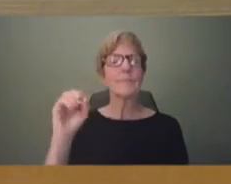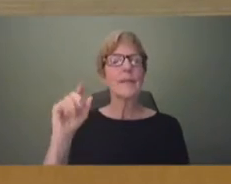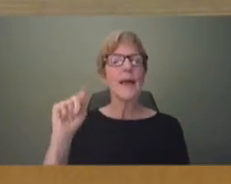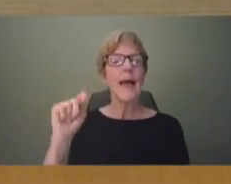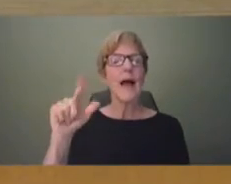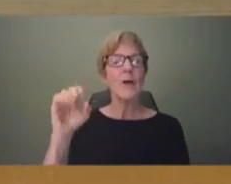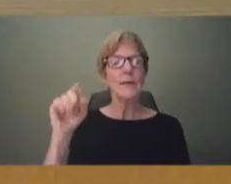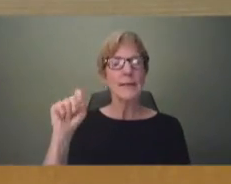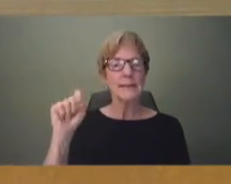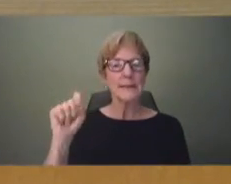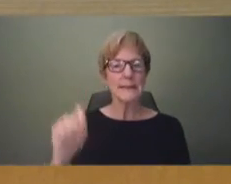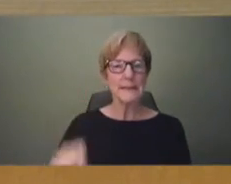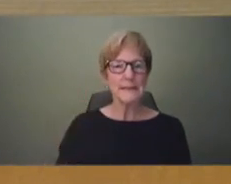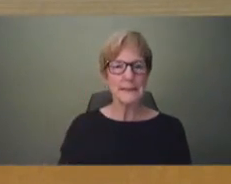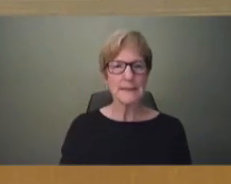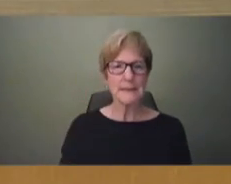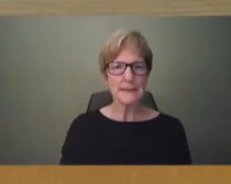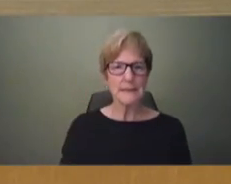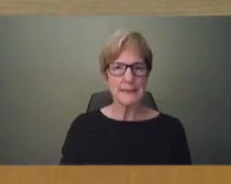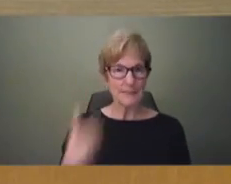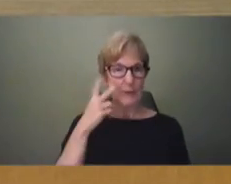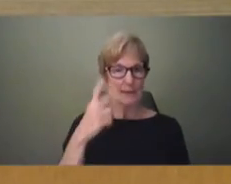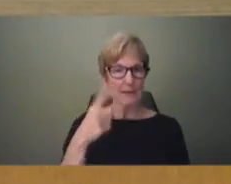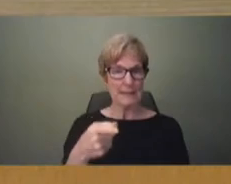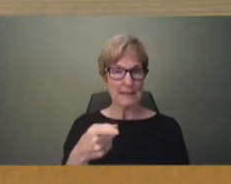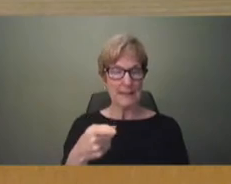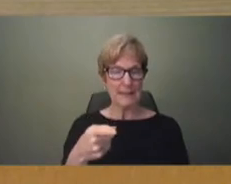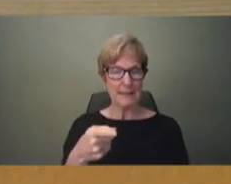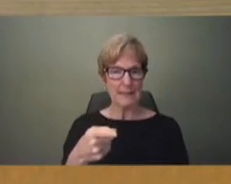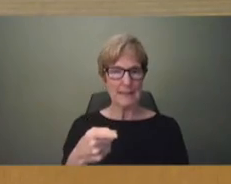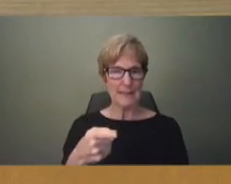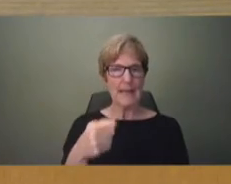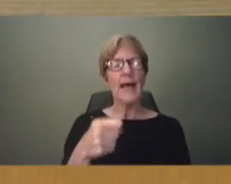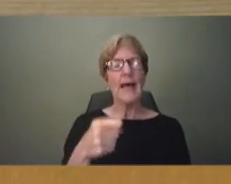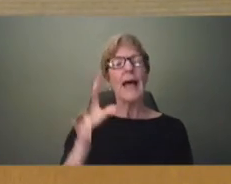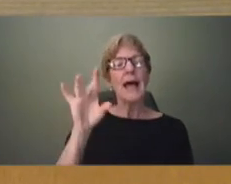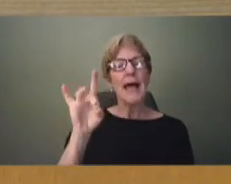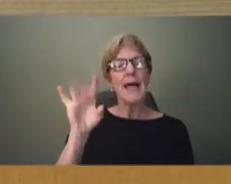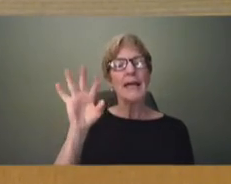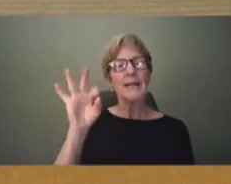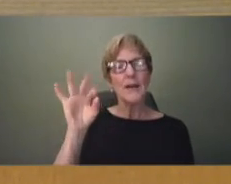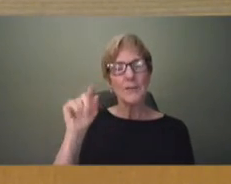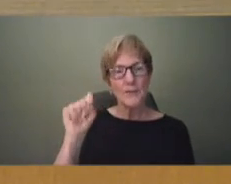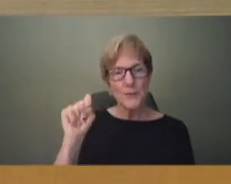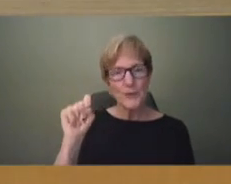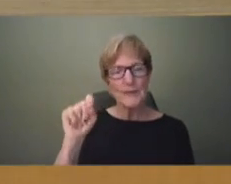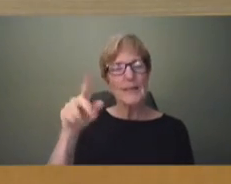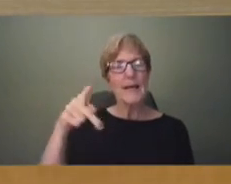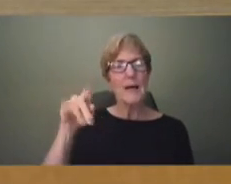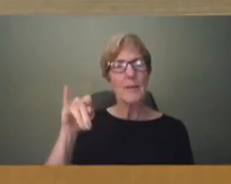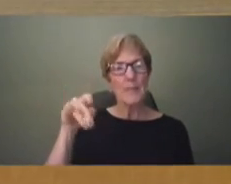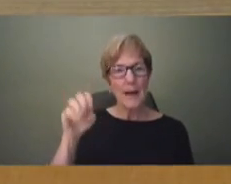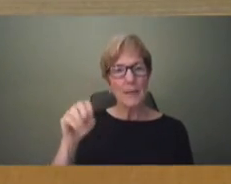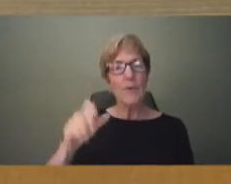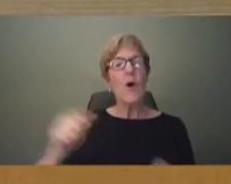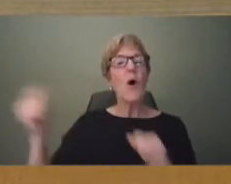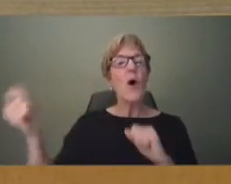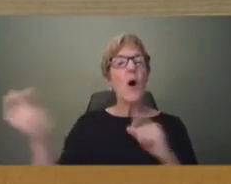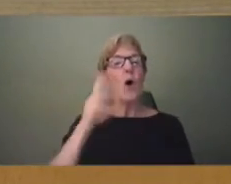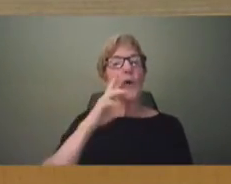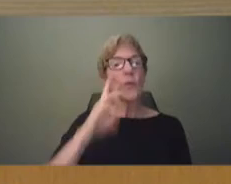outlet can you see it this is an 8T pipe that receives all of the water from the Hampshire